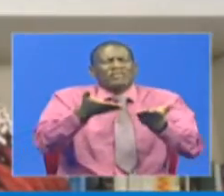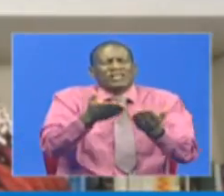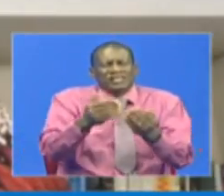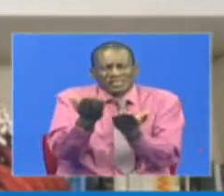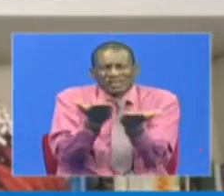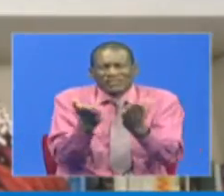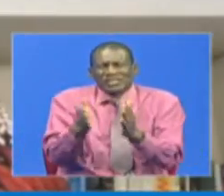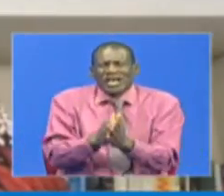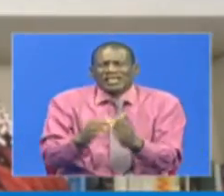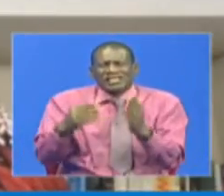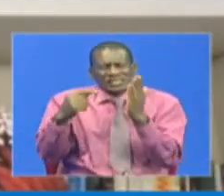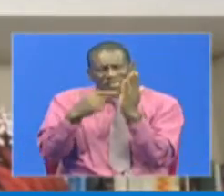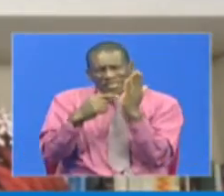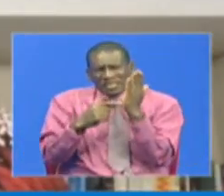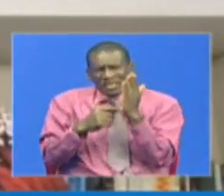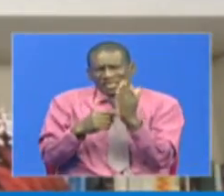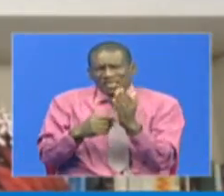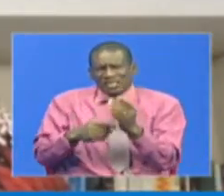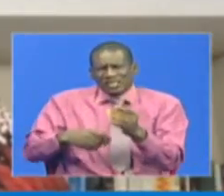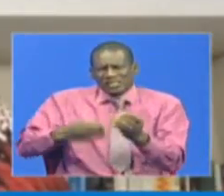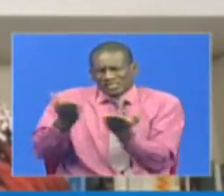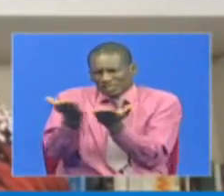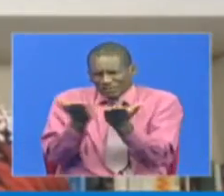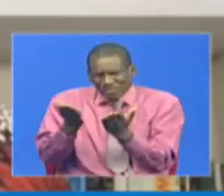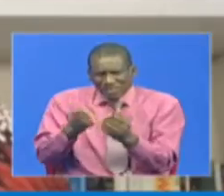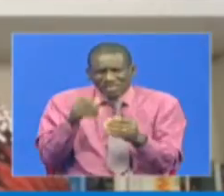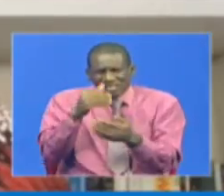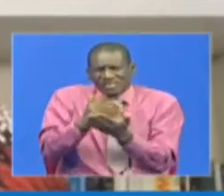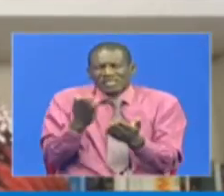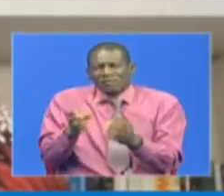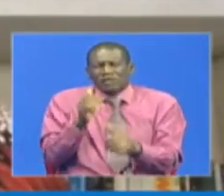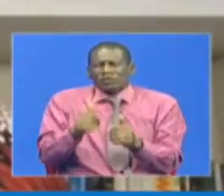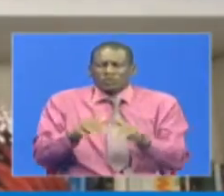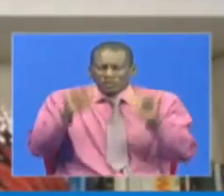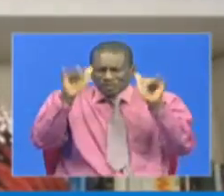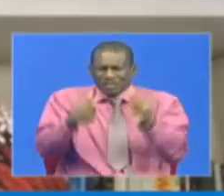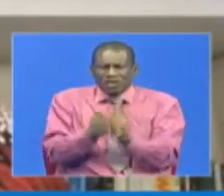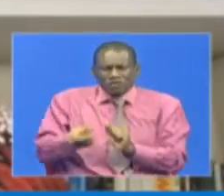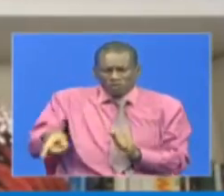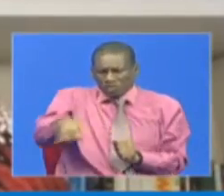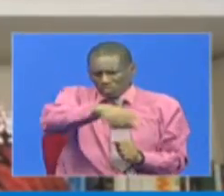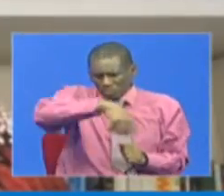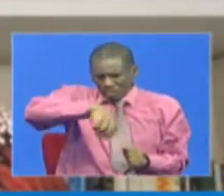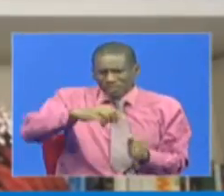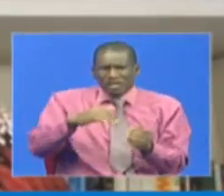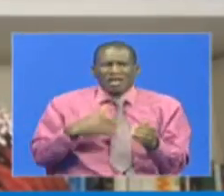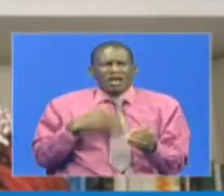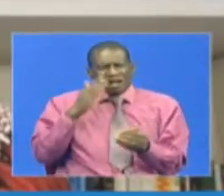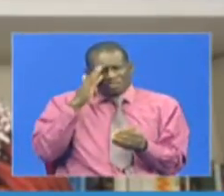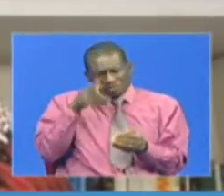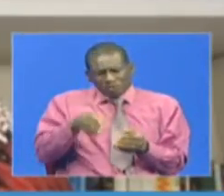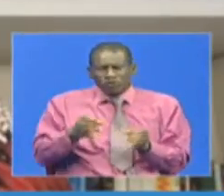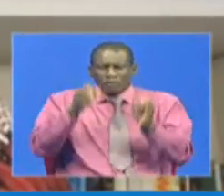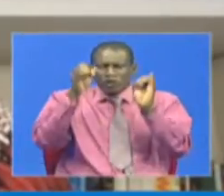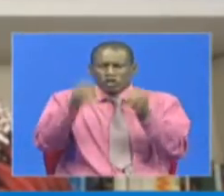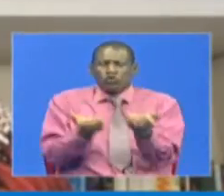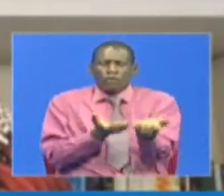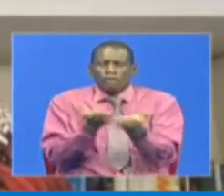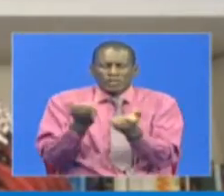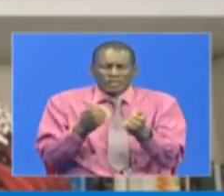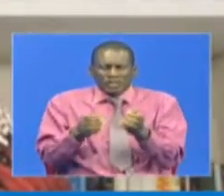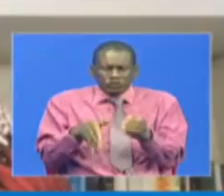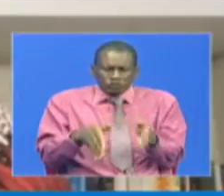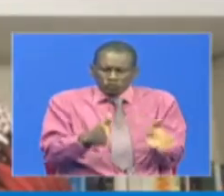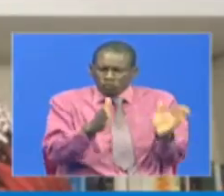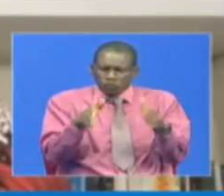supply services are things that will stay with us. And I think will be the new business models